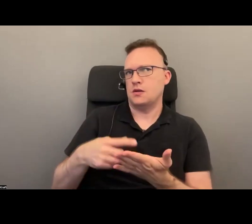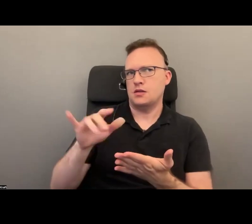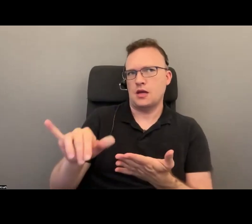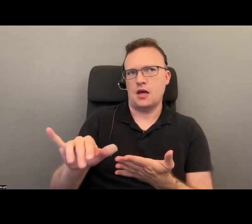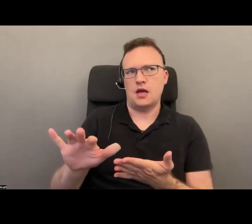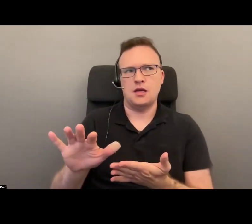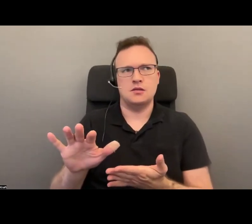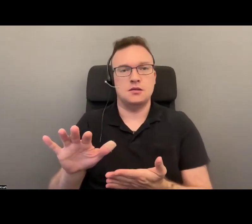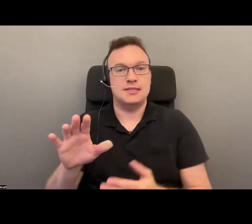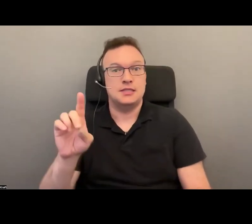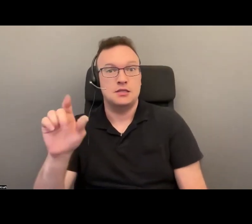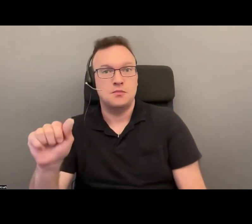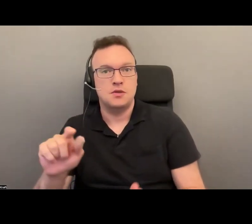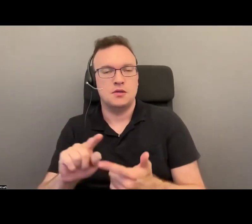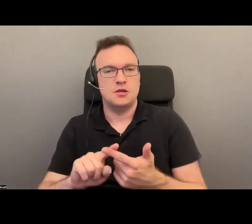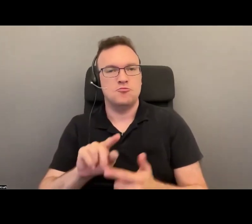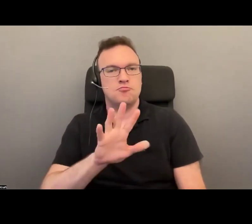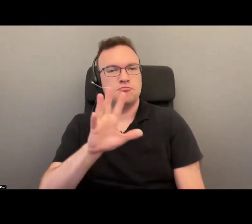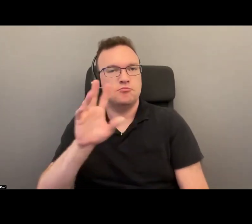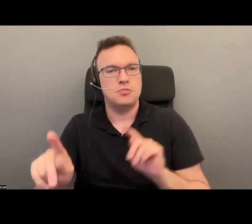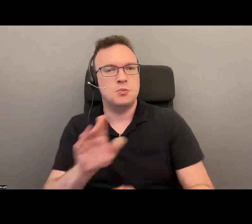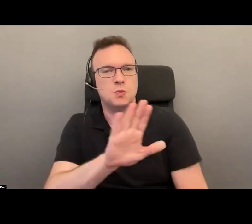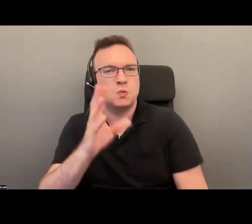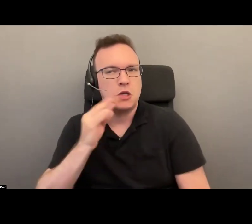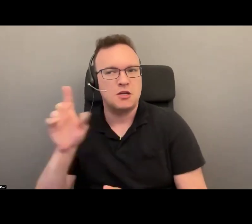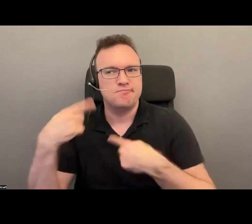lived experience, how I work best,